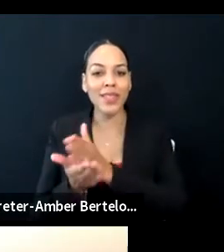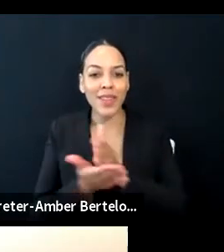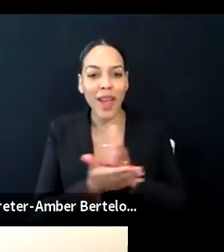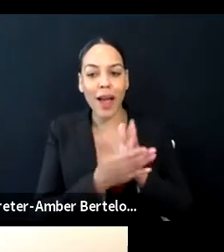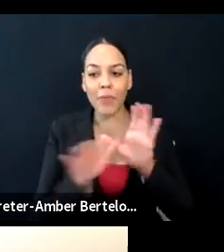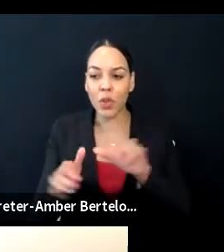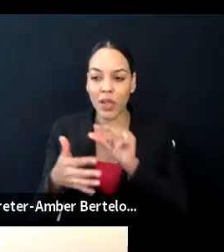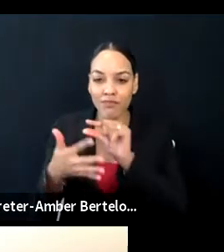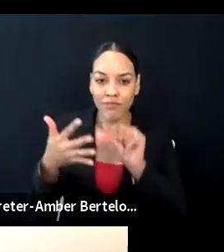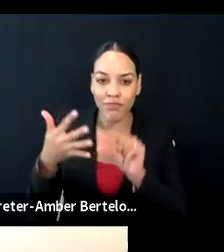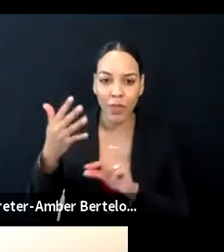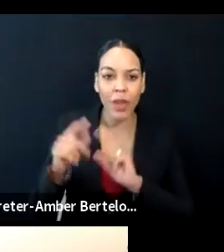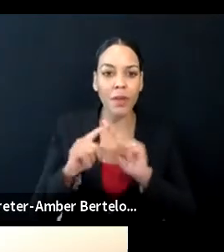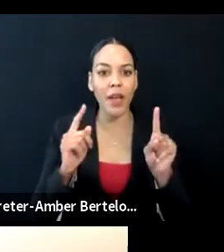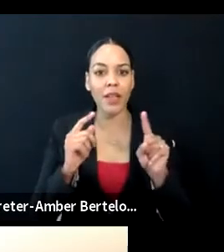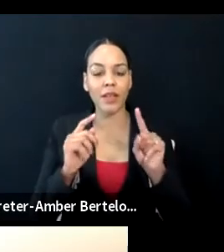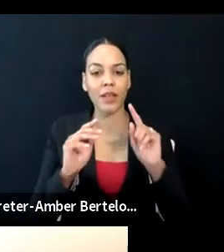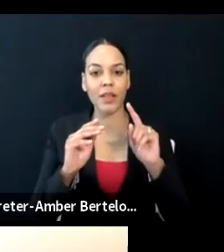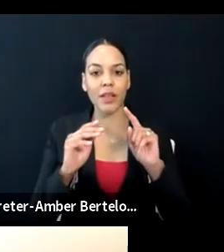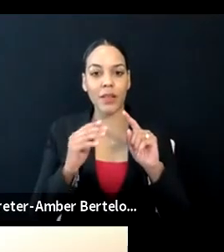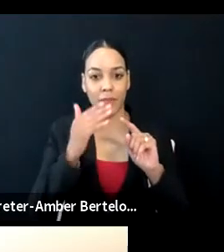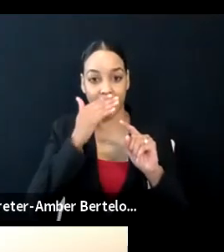it's resource.